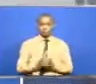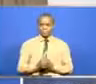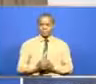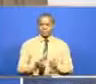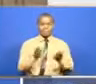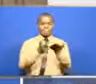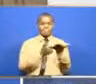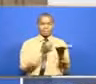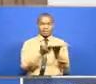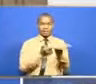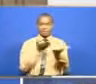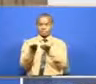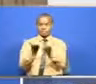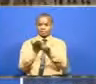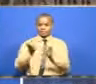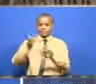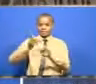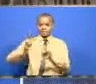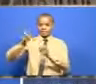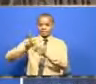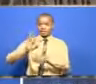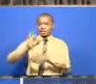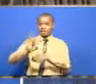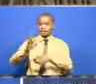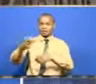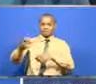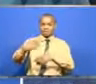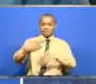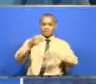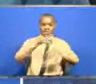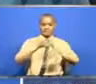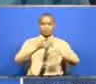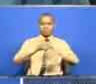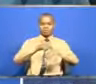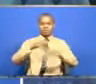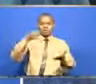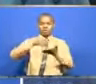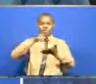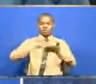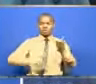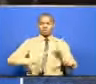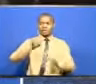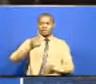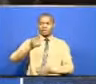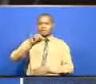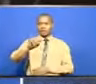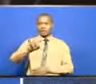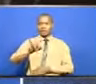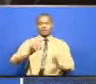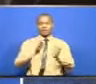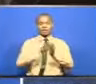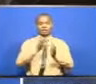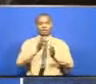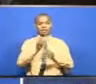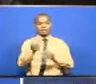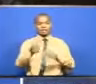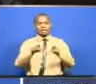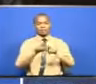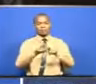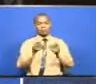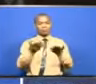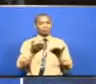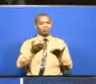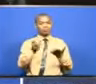to increase for the fifth consecutive month, boosted by non-food items including DIY and garden supplies, according to the official